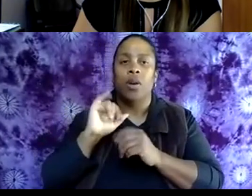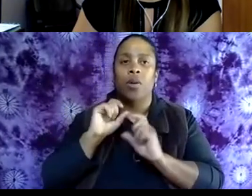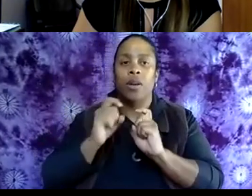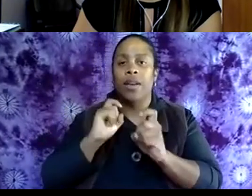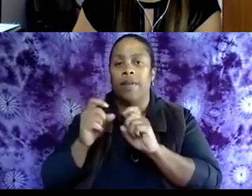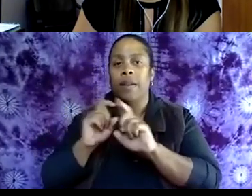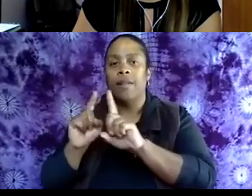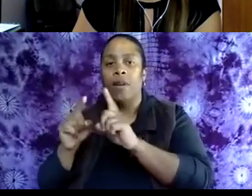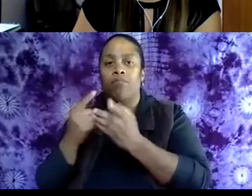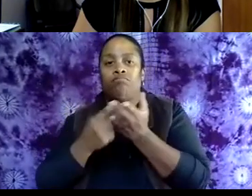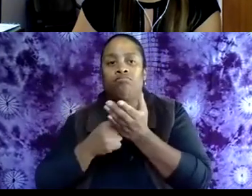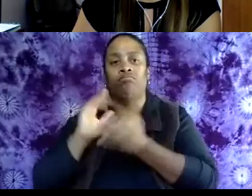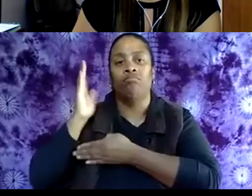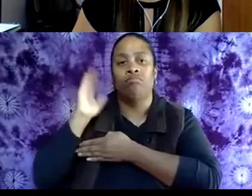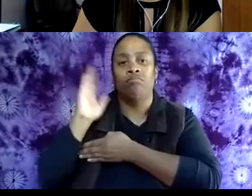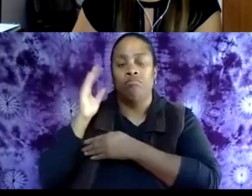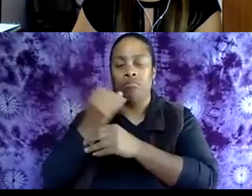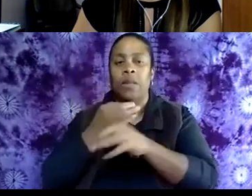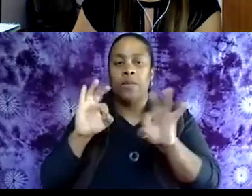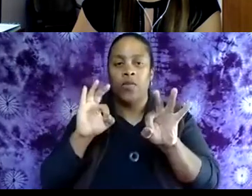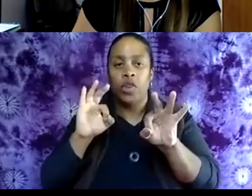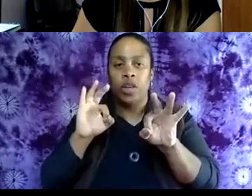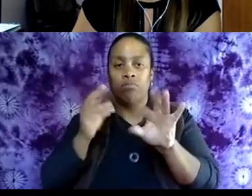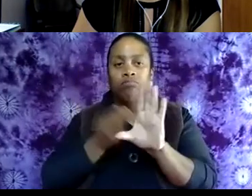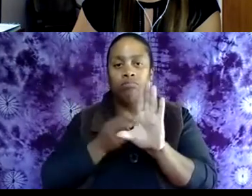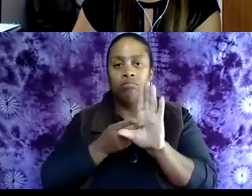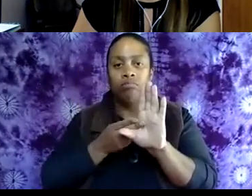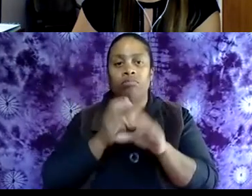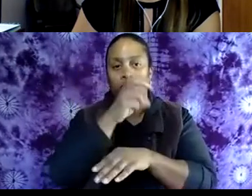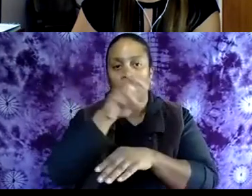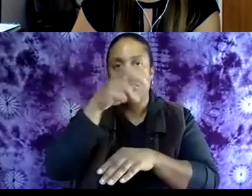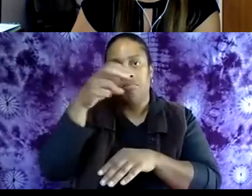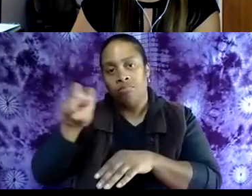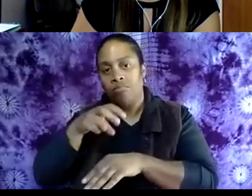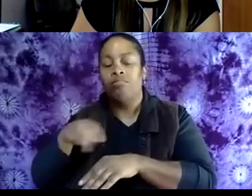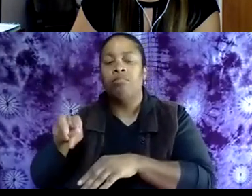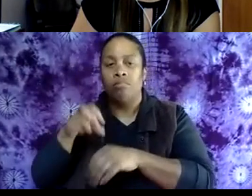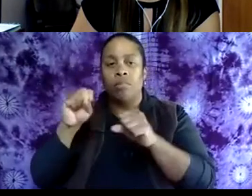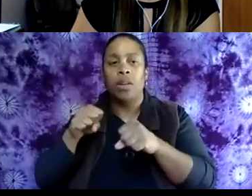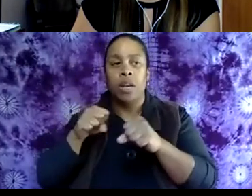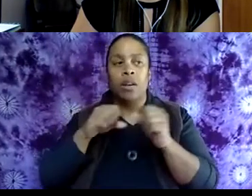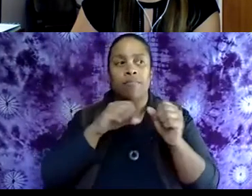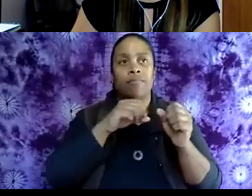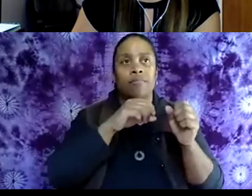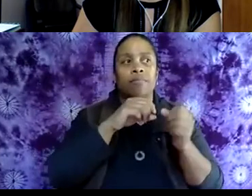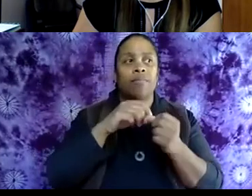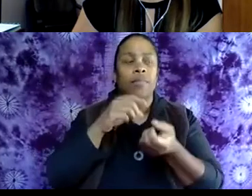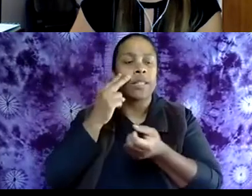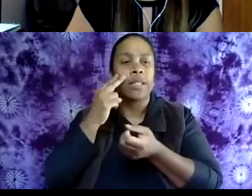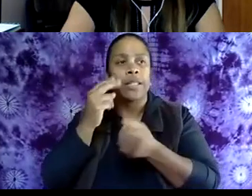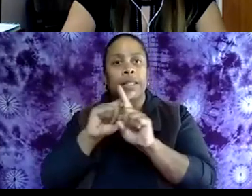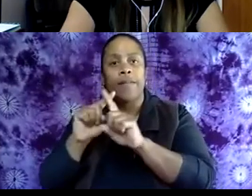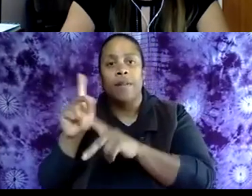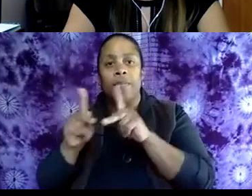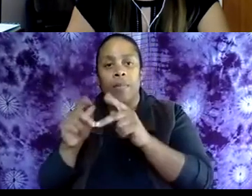talks. It's free to attend, to jump around from breakout room to breakout room, and you can do sessions with practitioners. And then